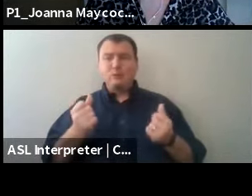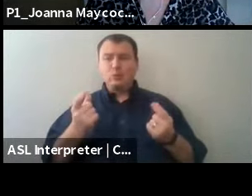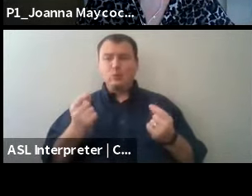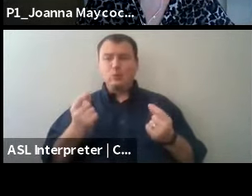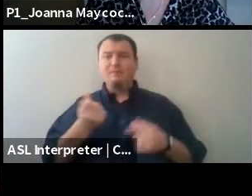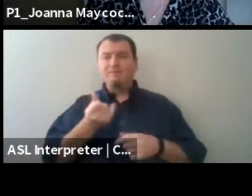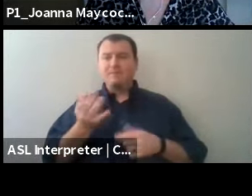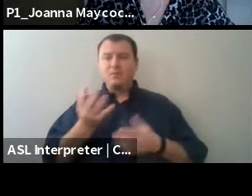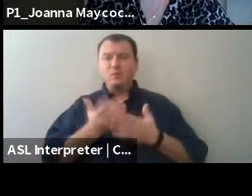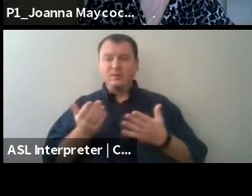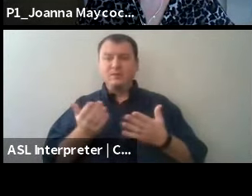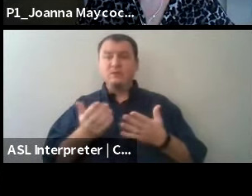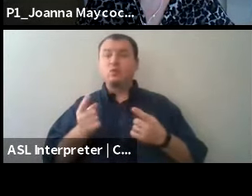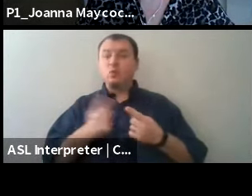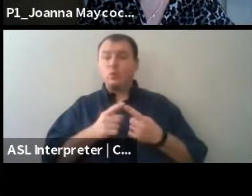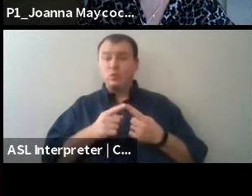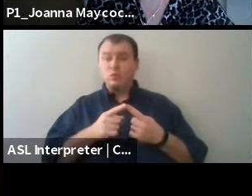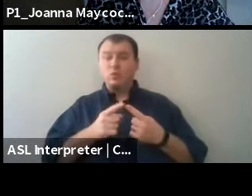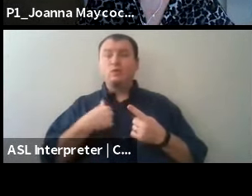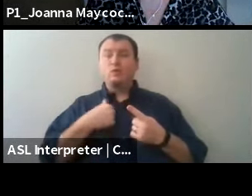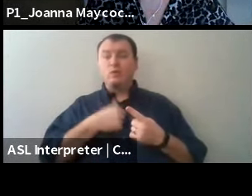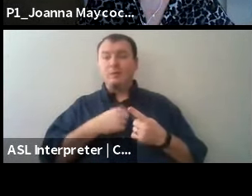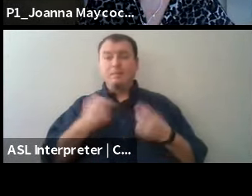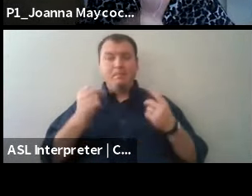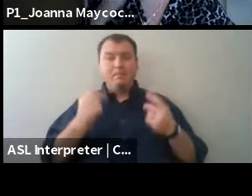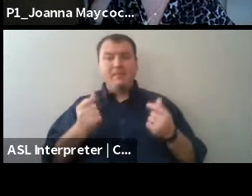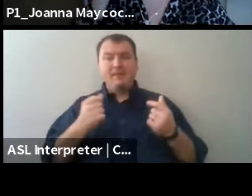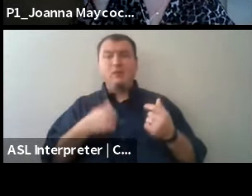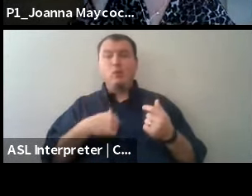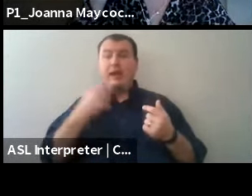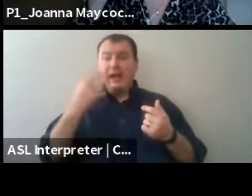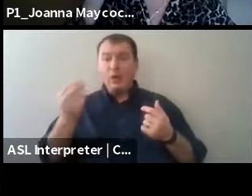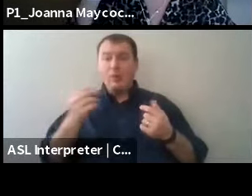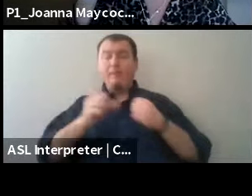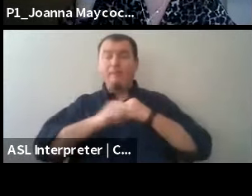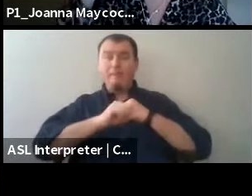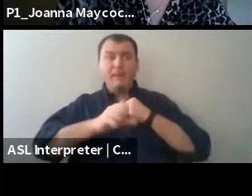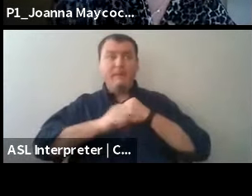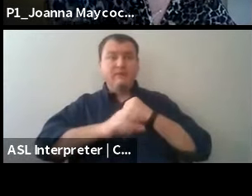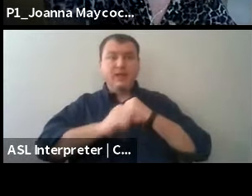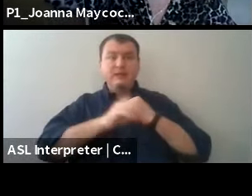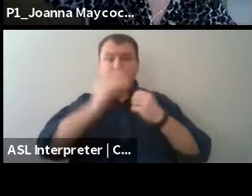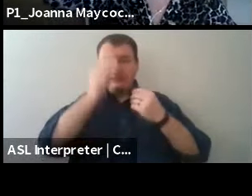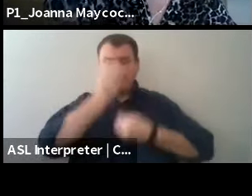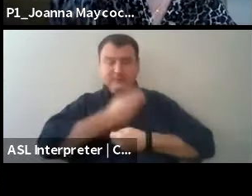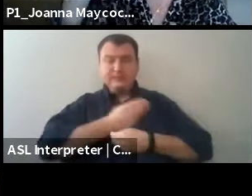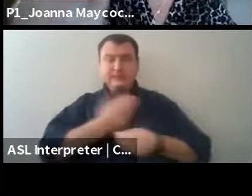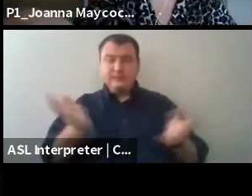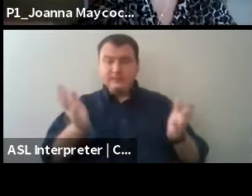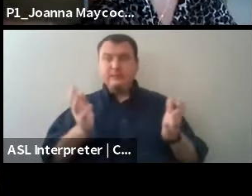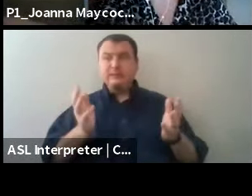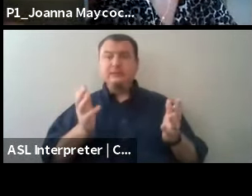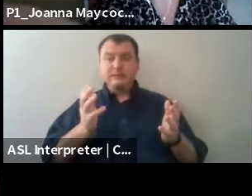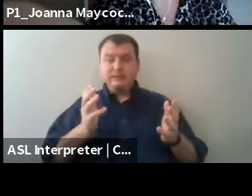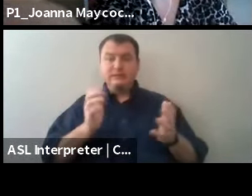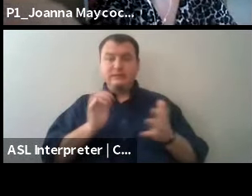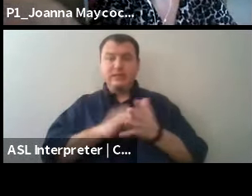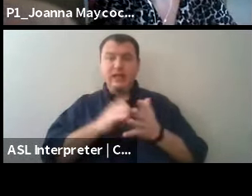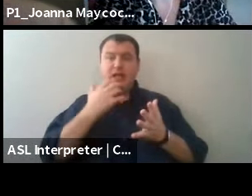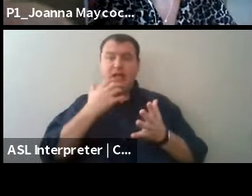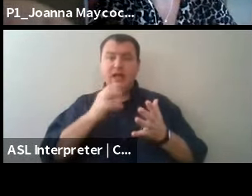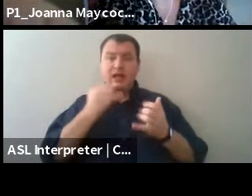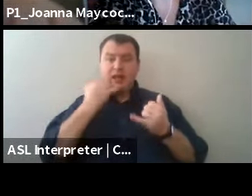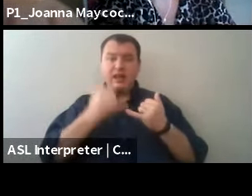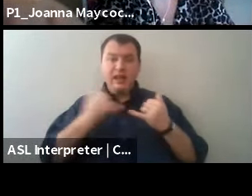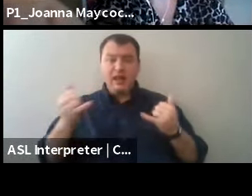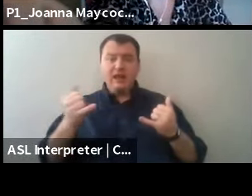things. One was that we immediately went out and publicized our hotline. And we really did that